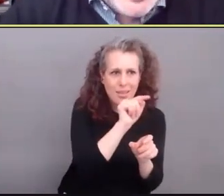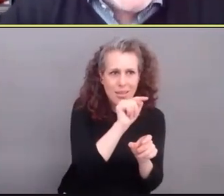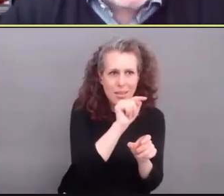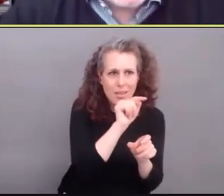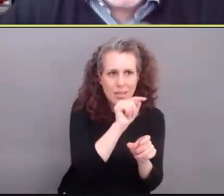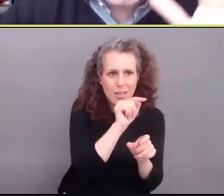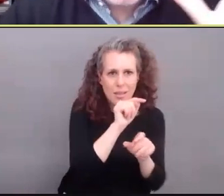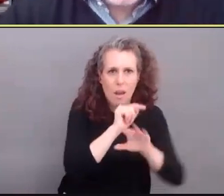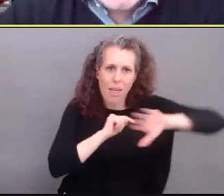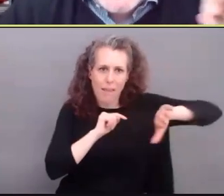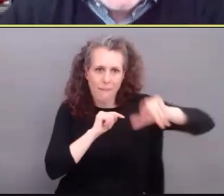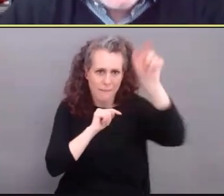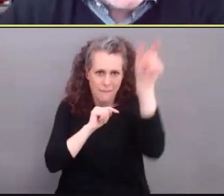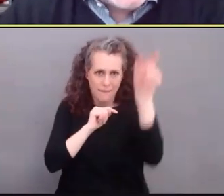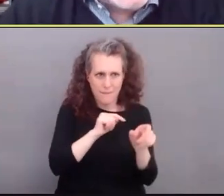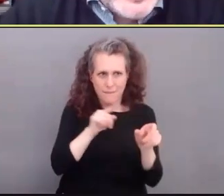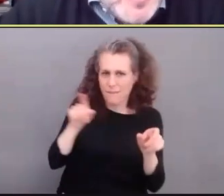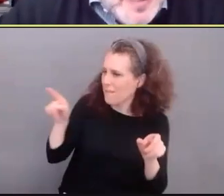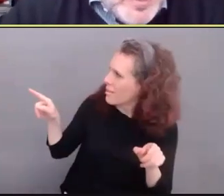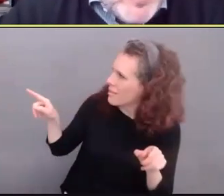left side what the